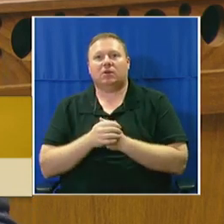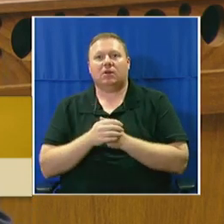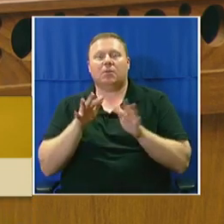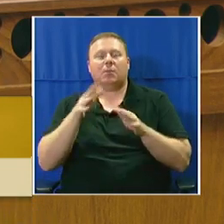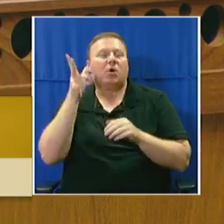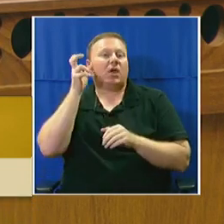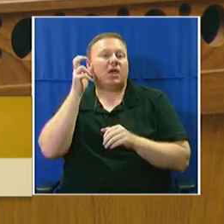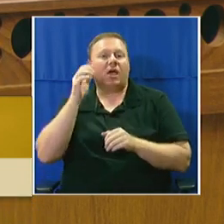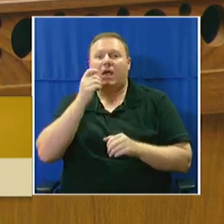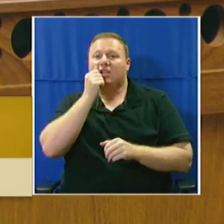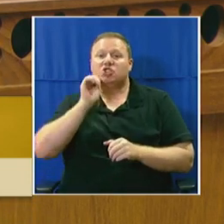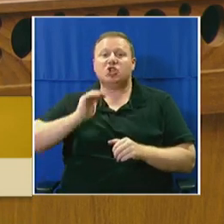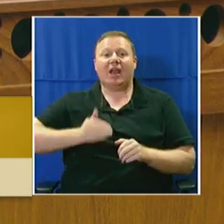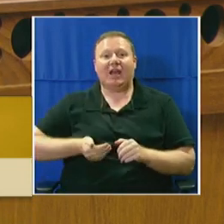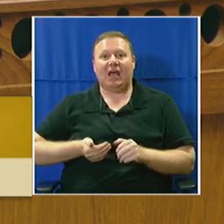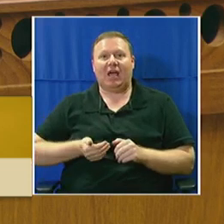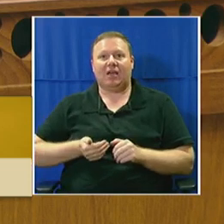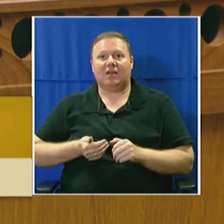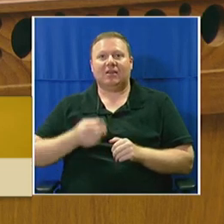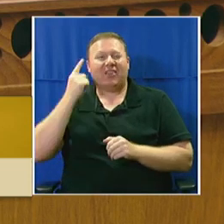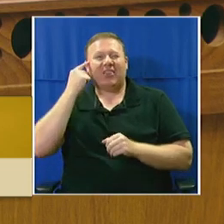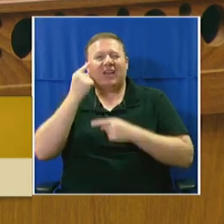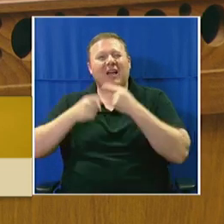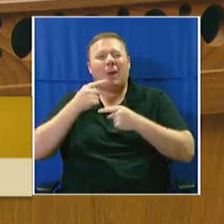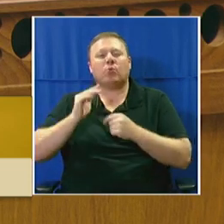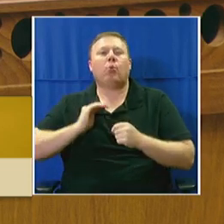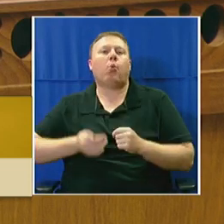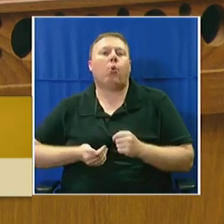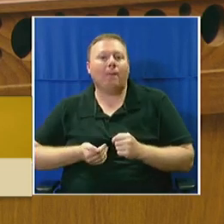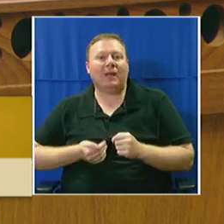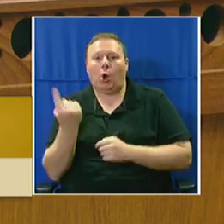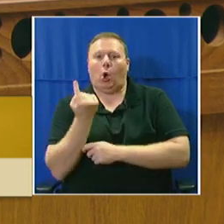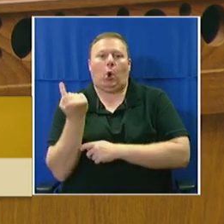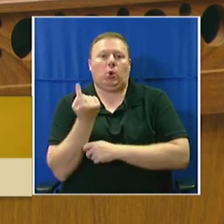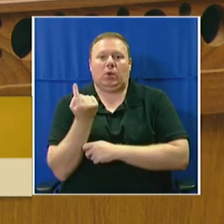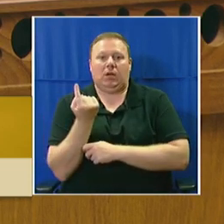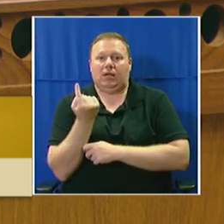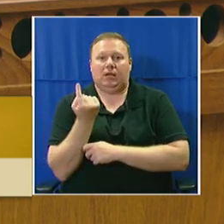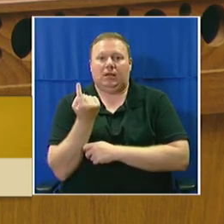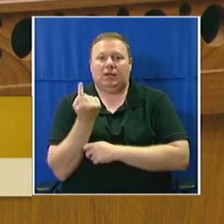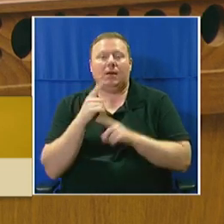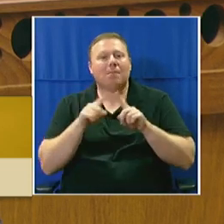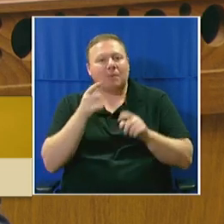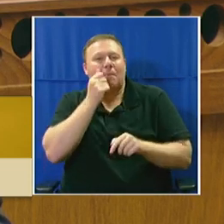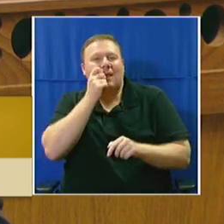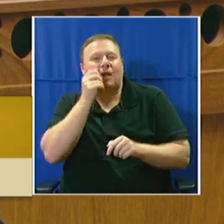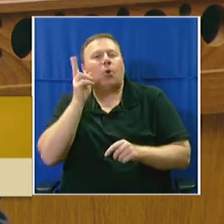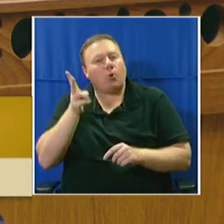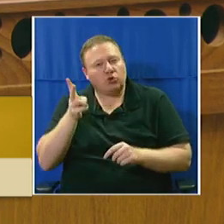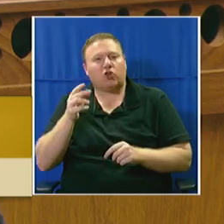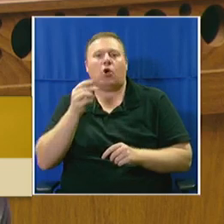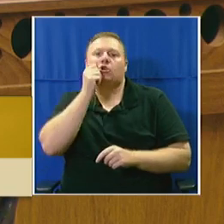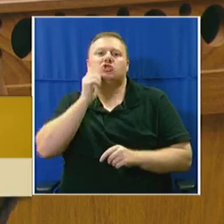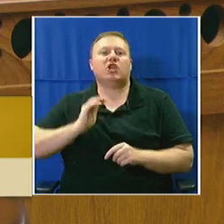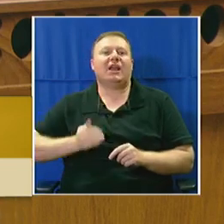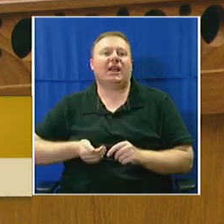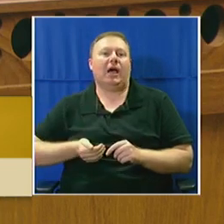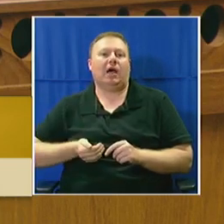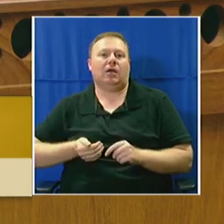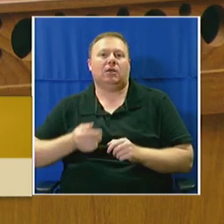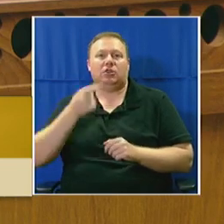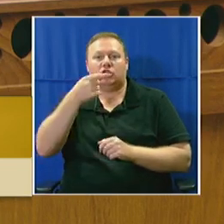an excuse not to pay attention using this framing you can see how this is systematically worked in our society